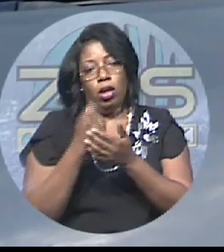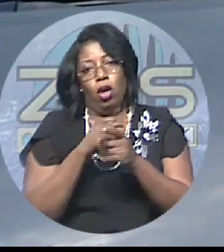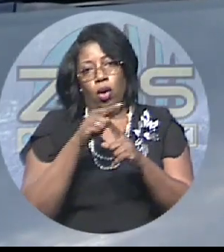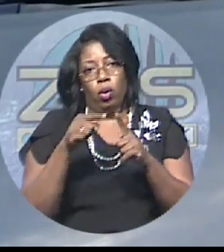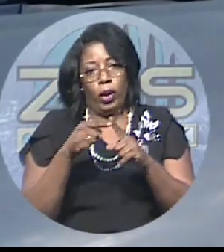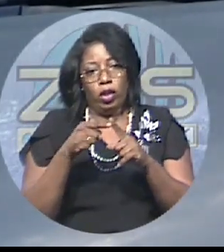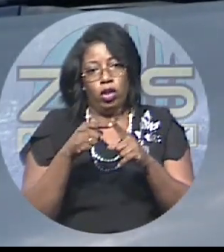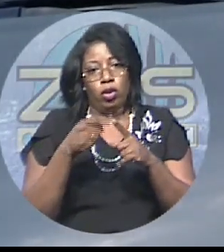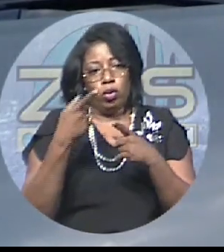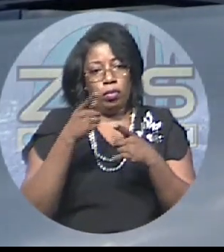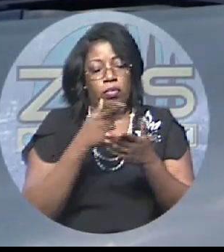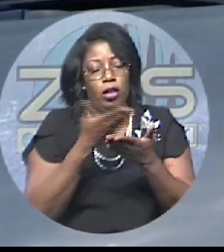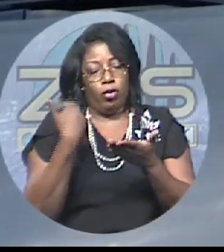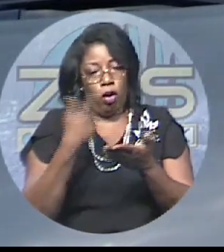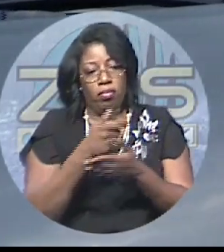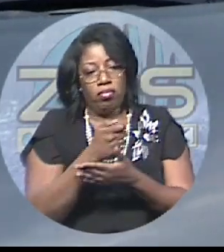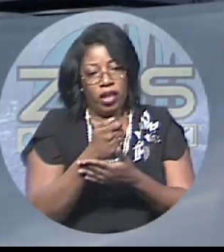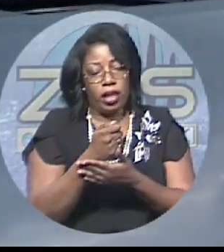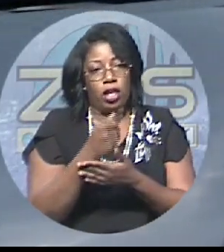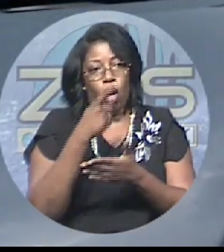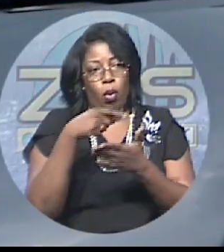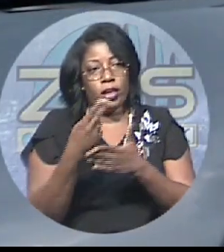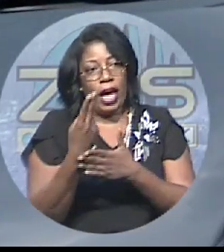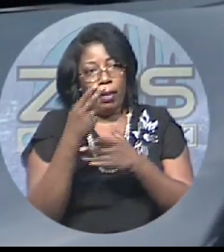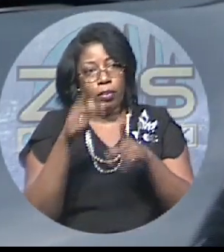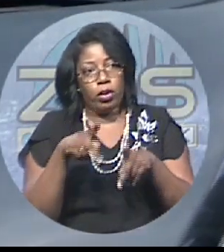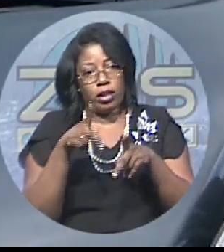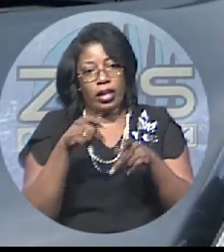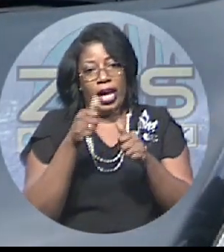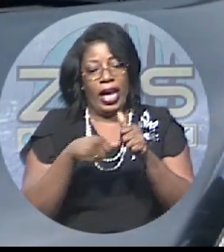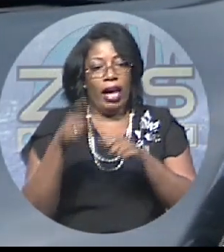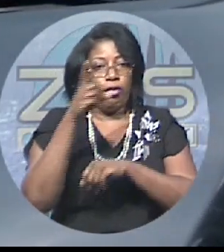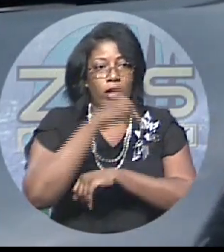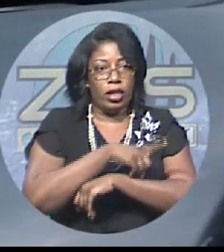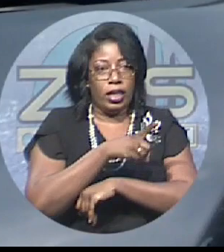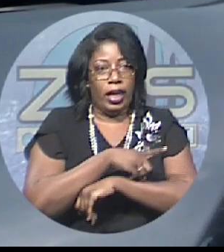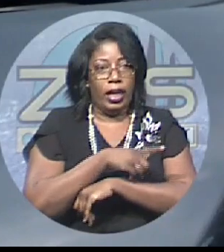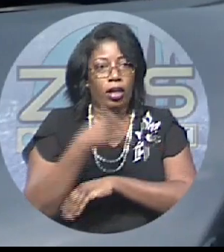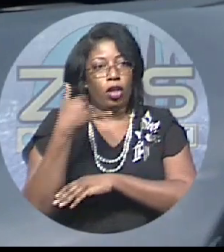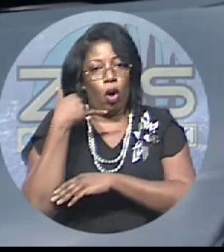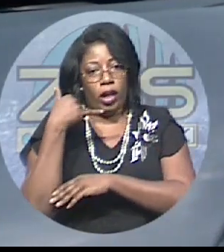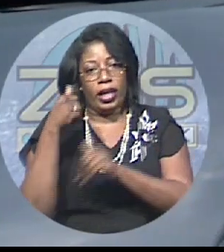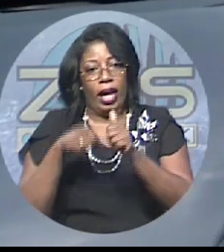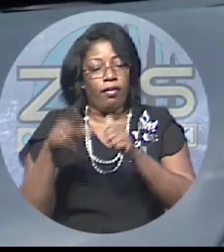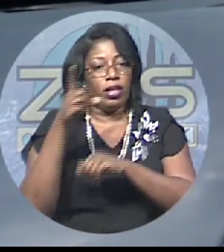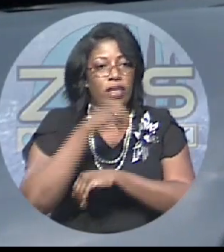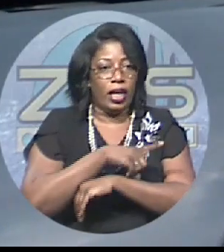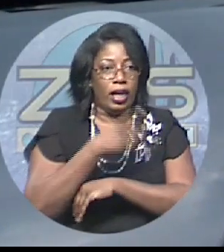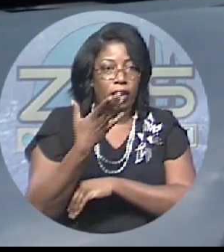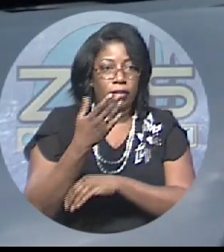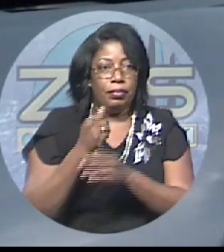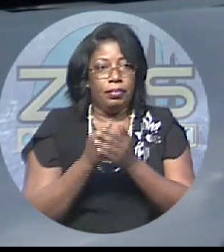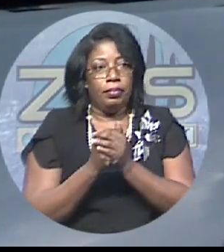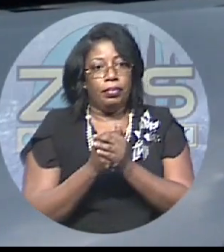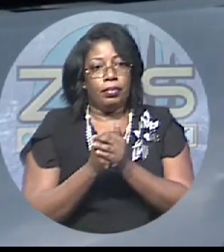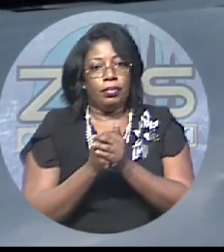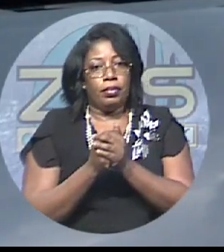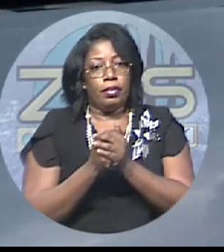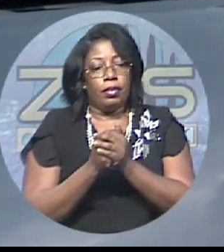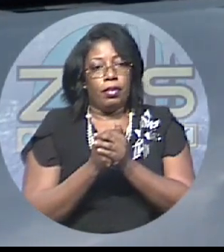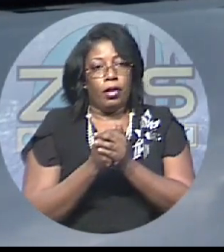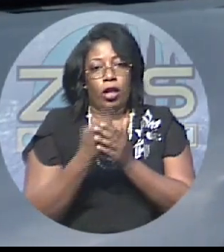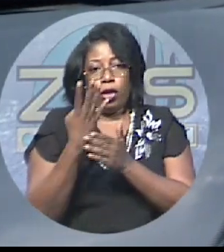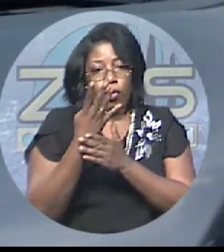to texting somebody, used to WhatsApping up somebody every day, used to telephone calls 2 and 3 times a day, and for